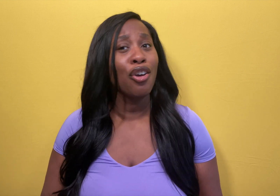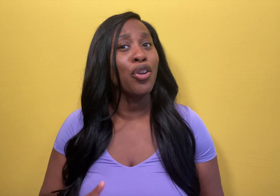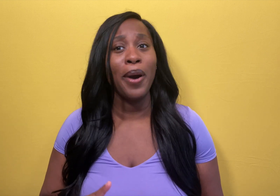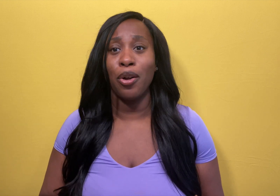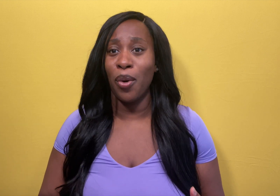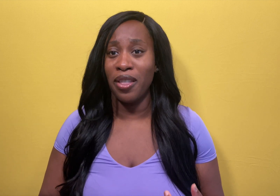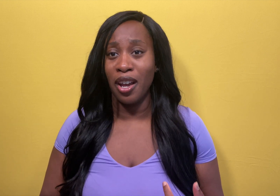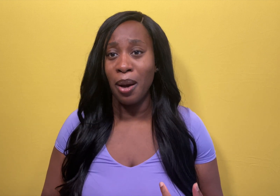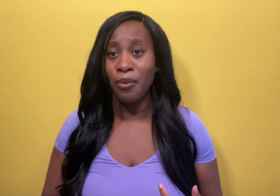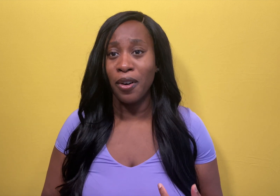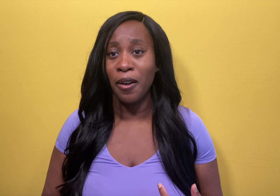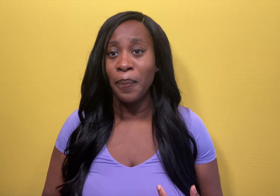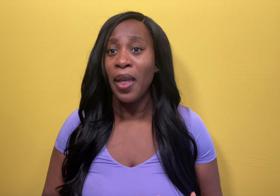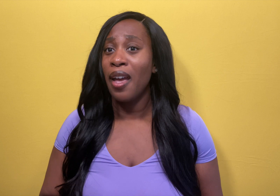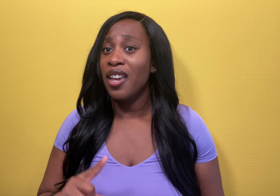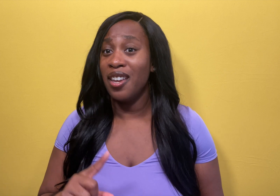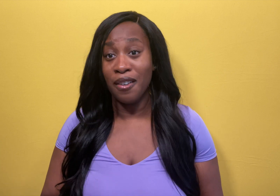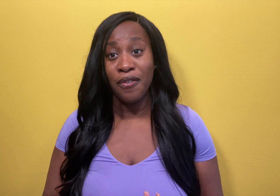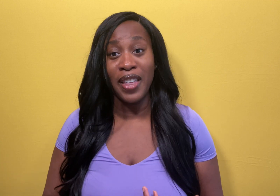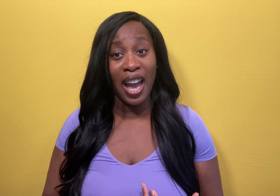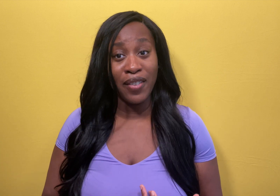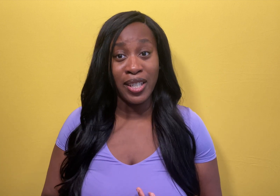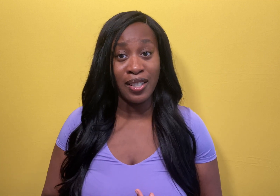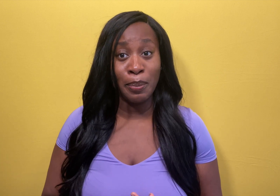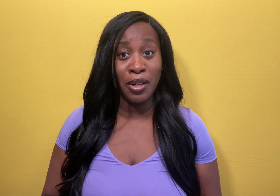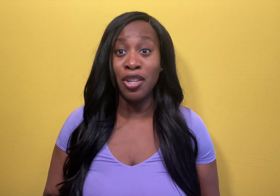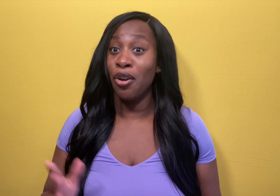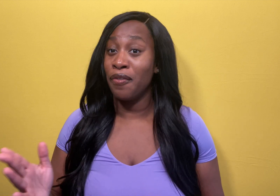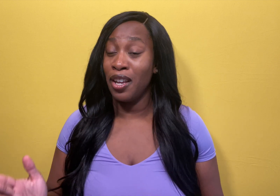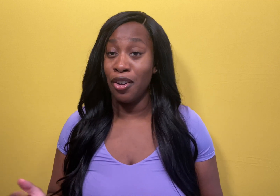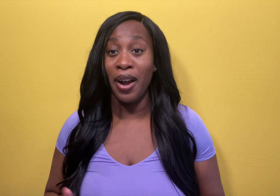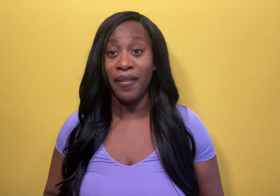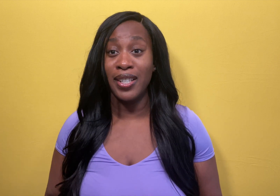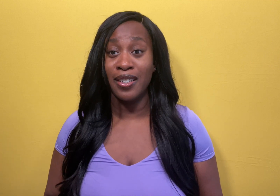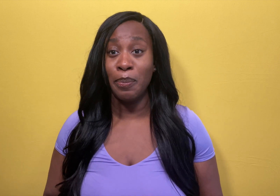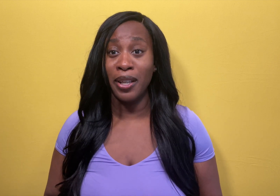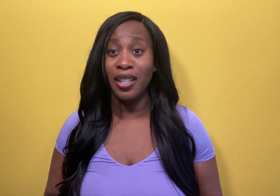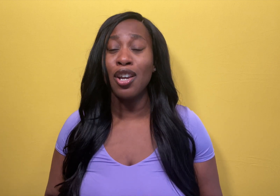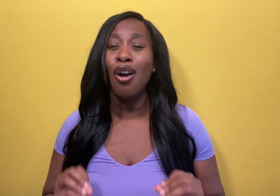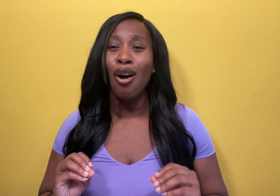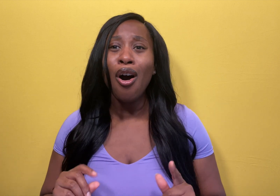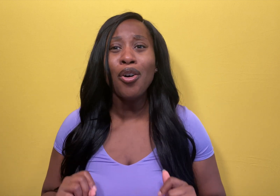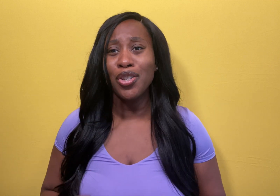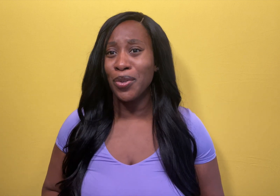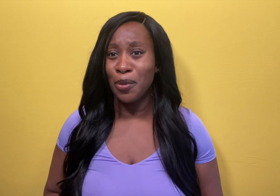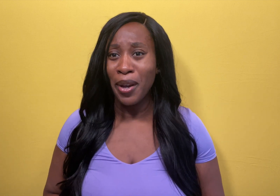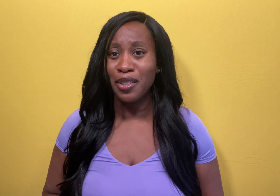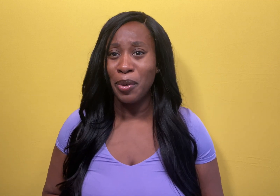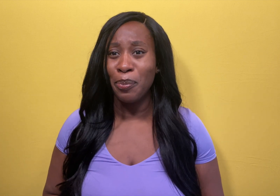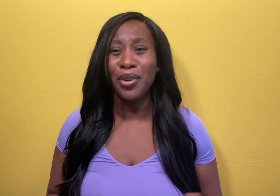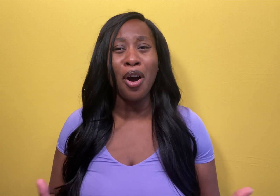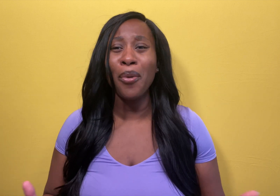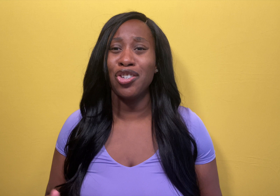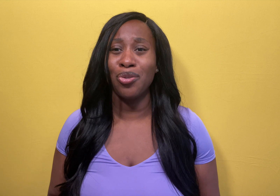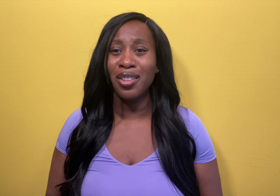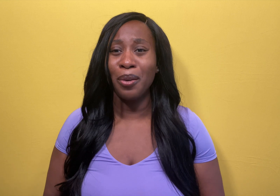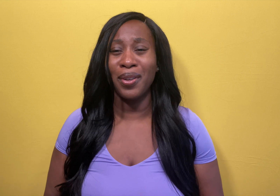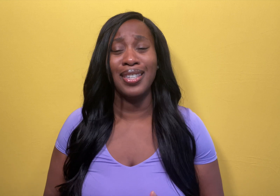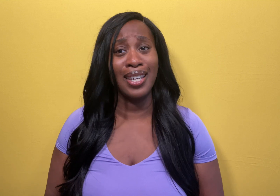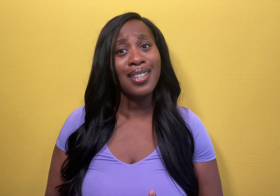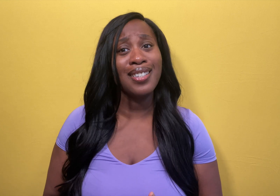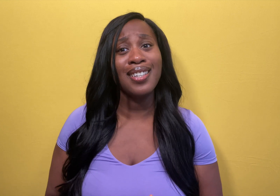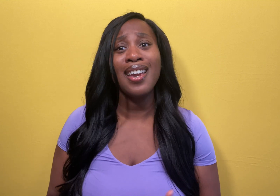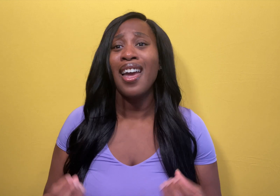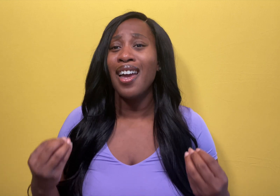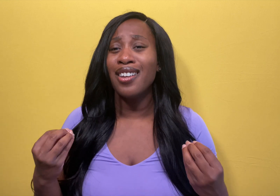like, no matter where they come from, if they have a disability or if they don't have a disability. Always respect people and always treat them